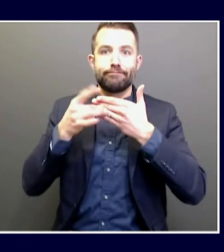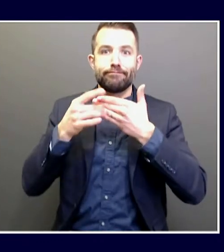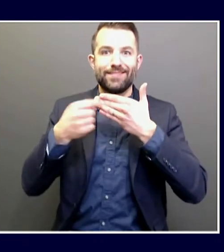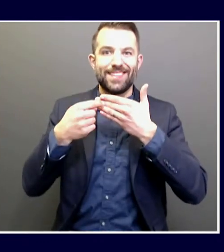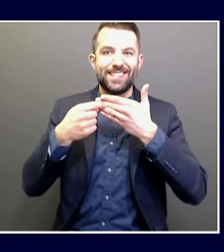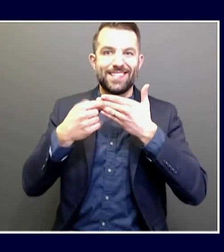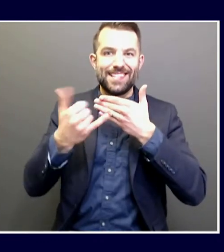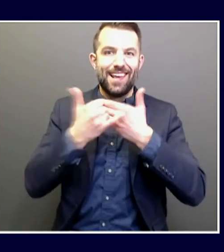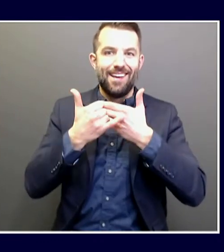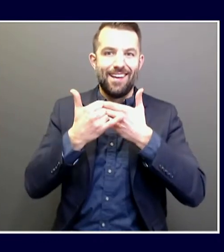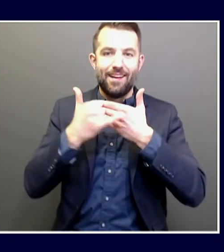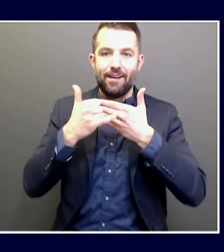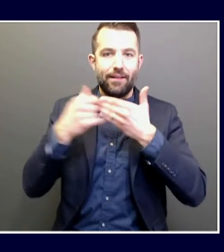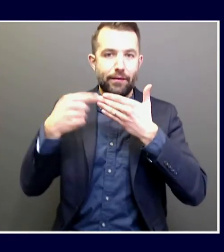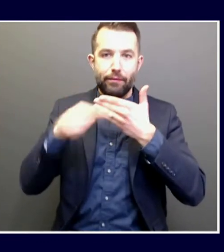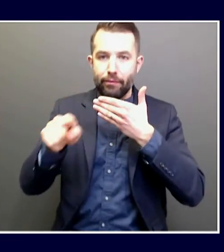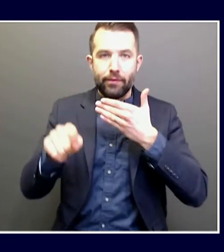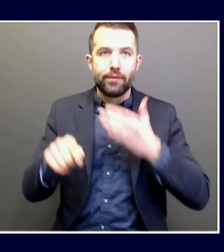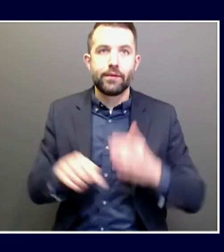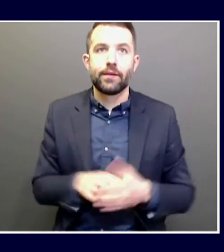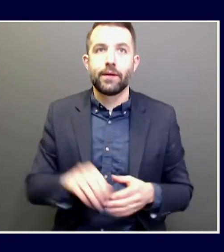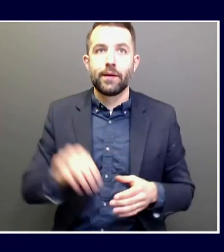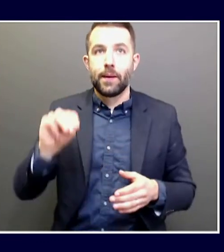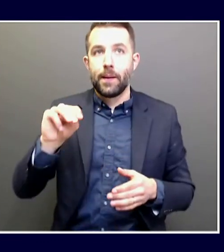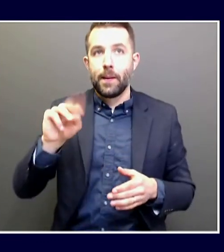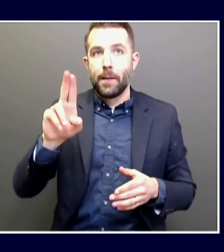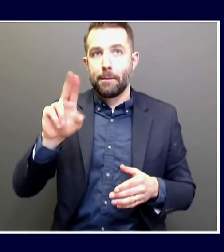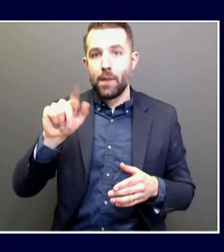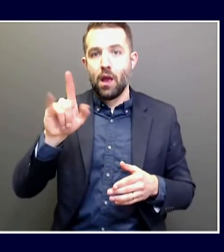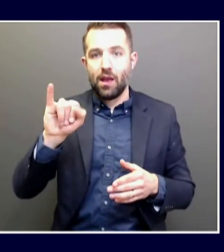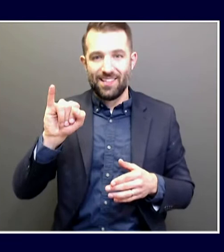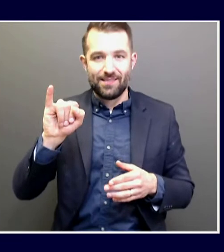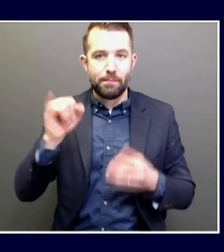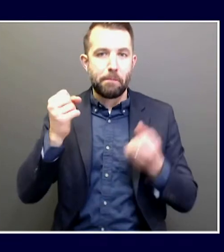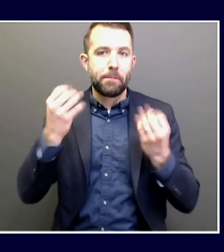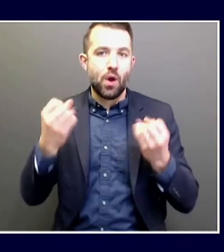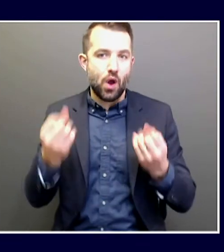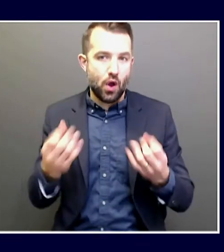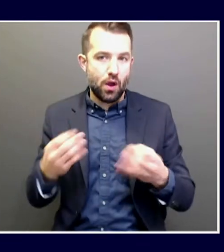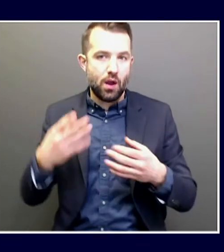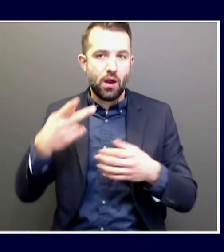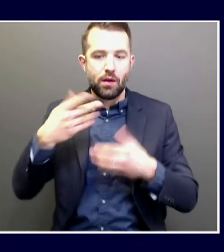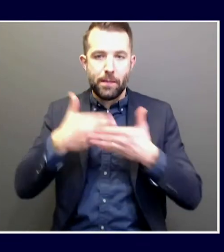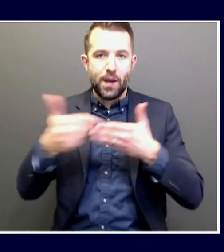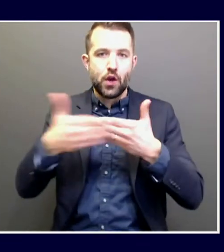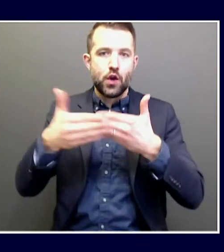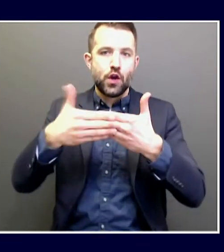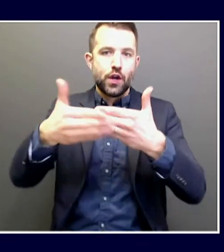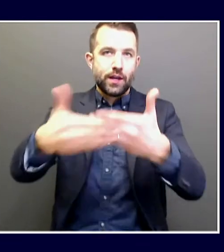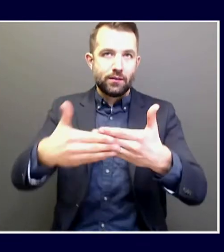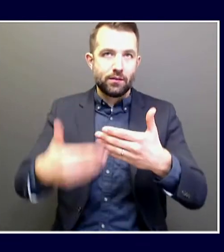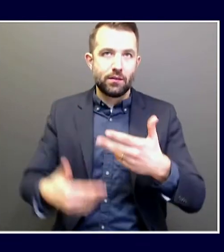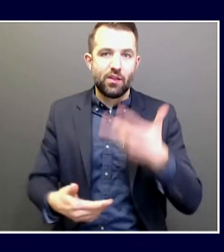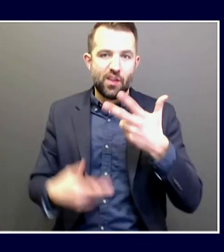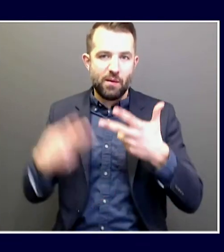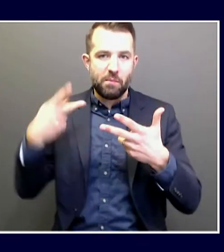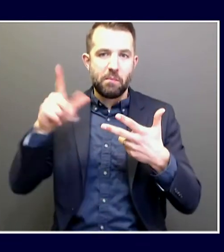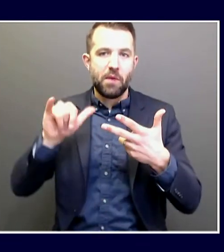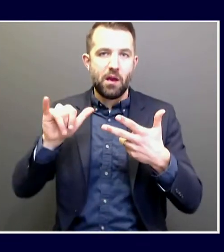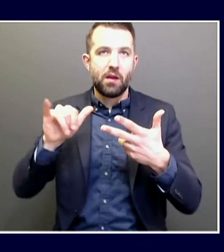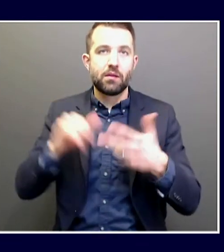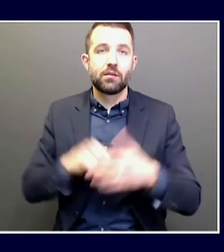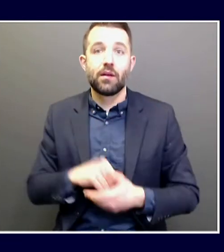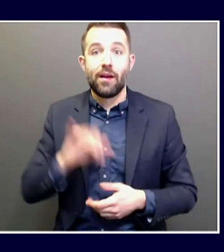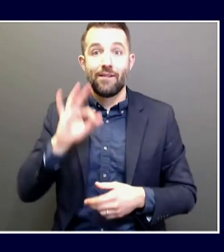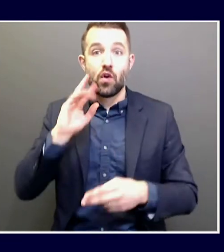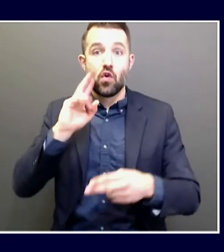that it is multi-ply or something of that nature. And oftentimes if a mask bills itself as a surgical mask, that's a shorthand